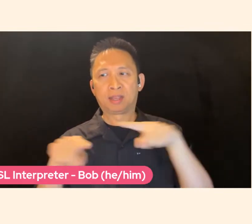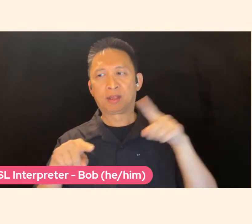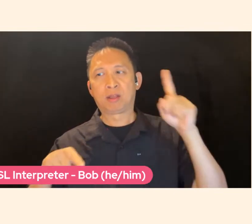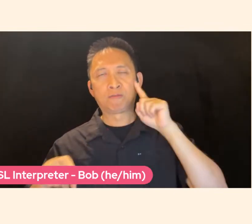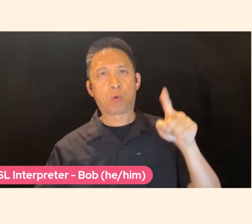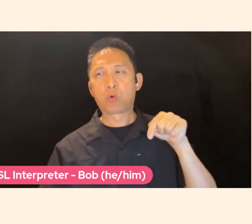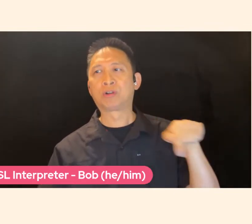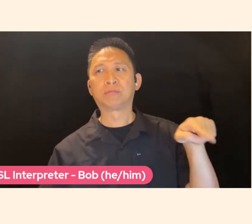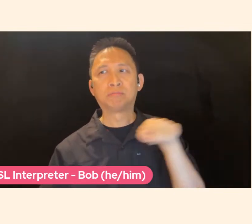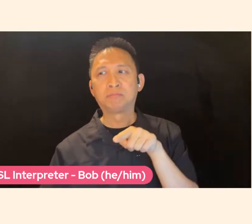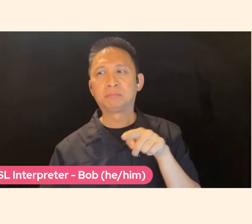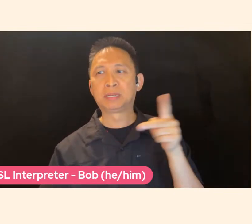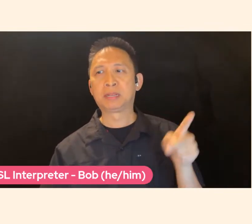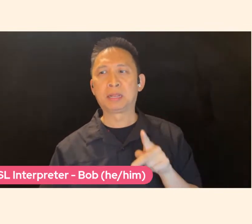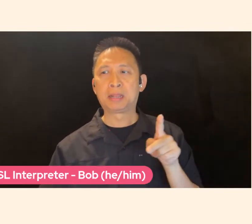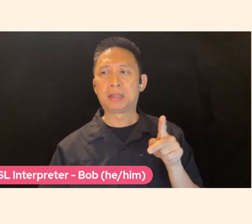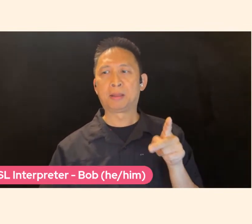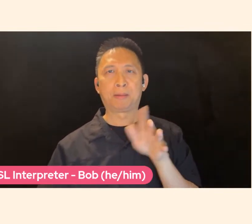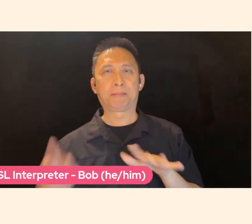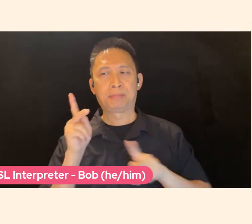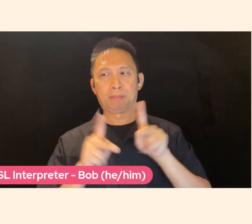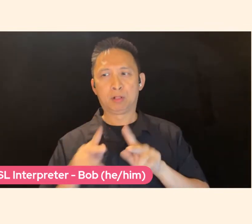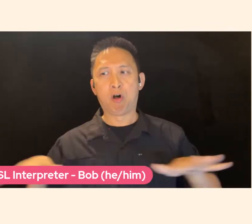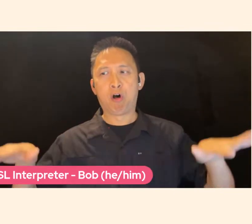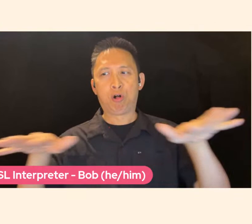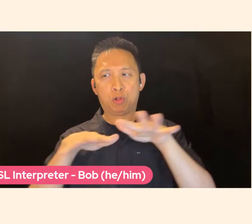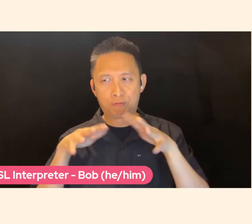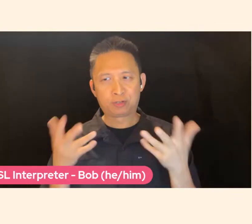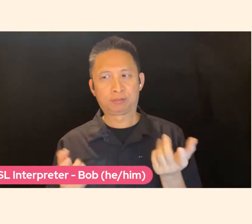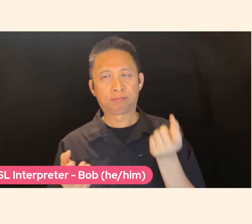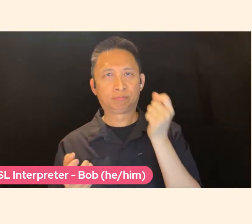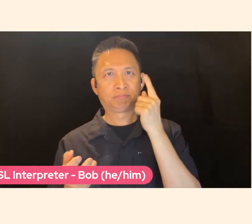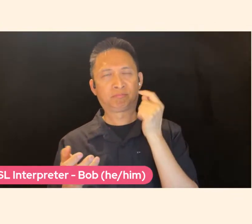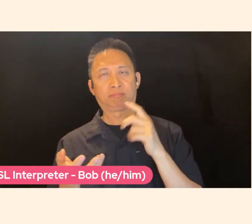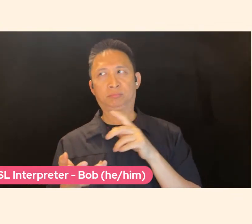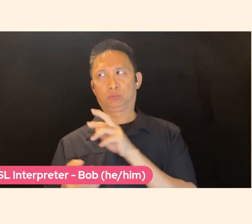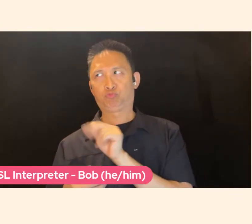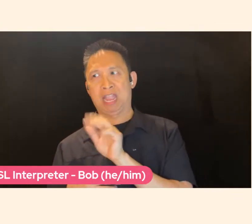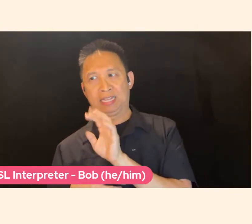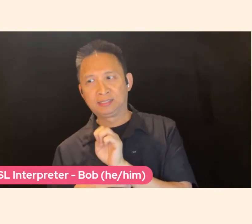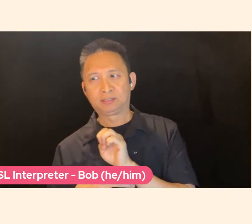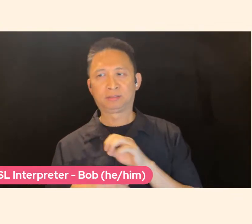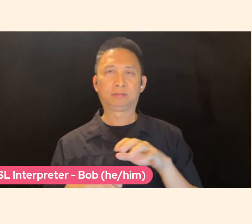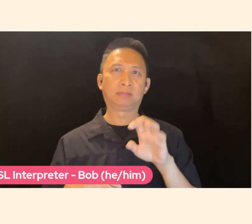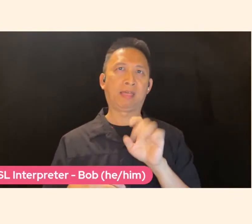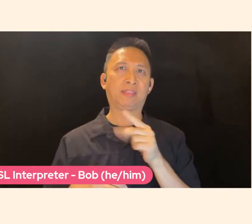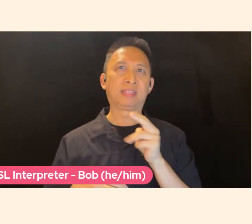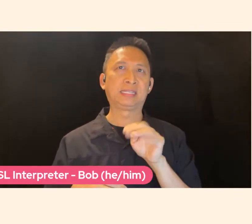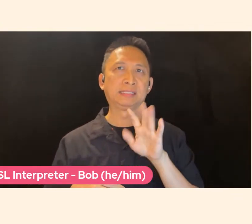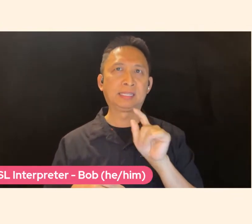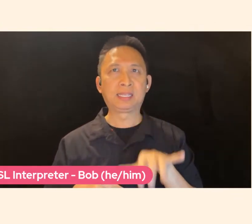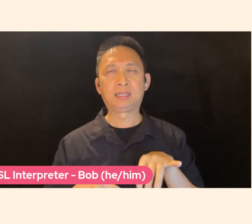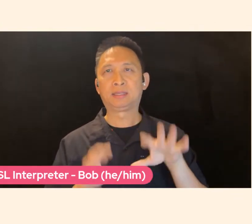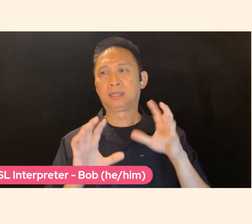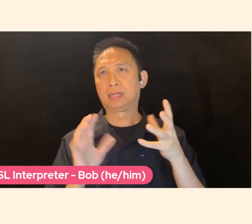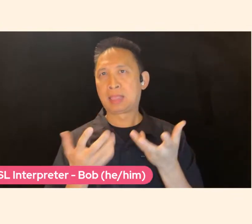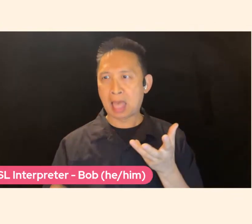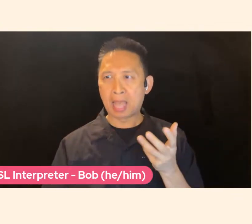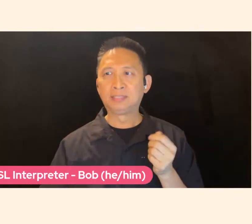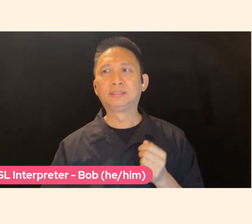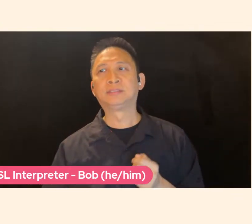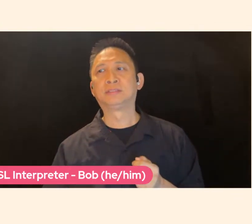ethnicity, class and culture, HIV status, sexual orientation, gender identity and